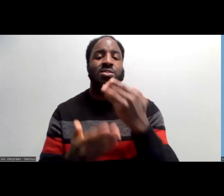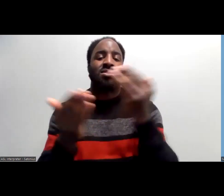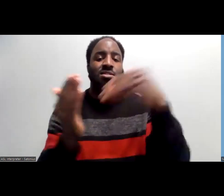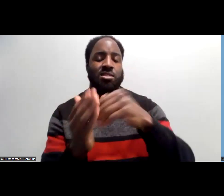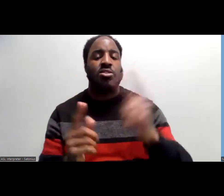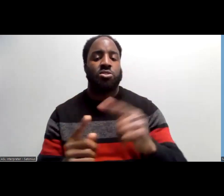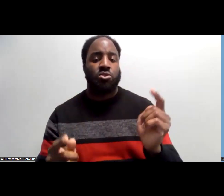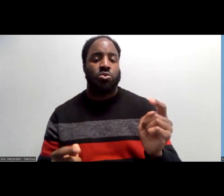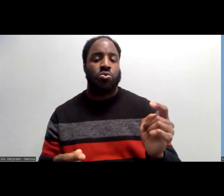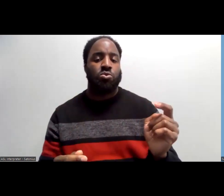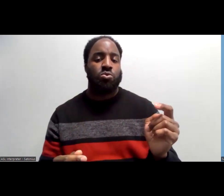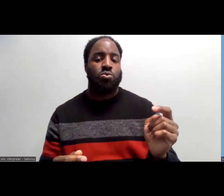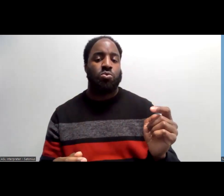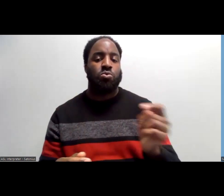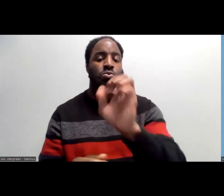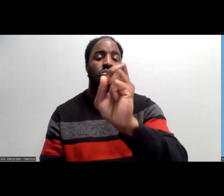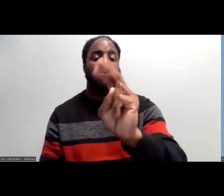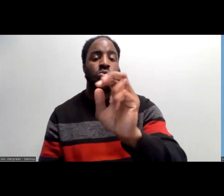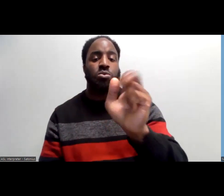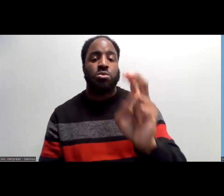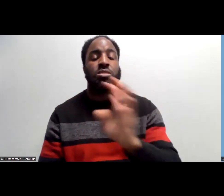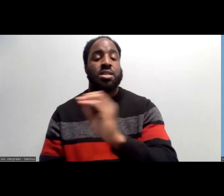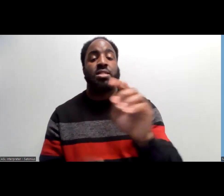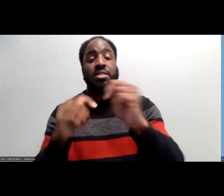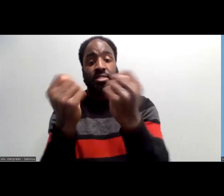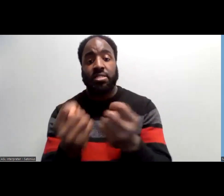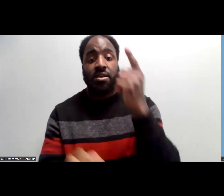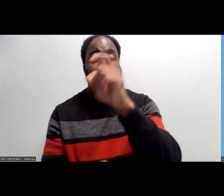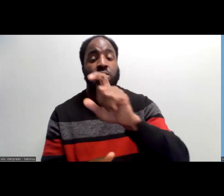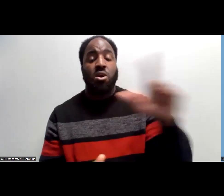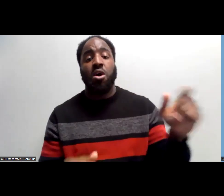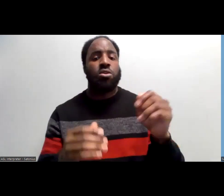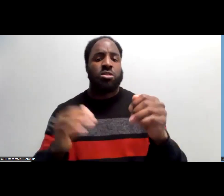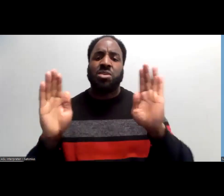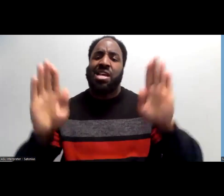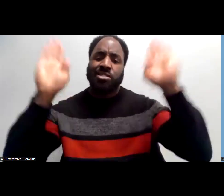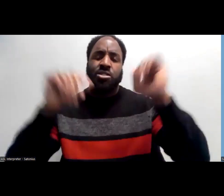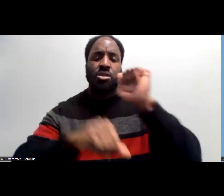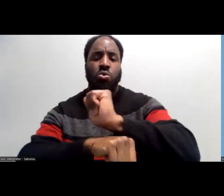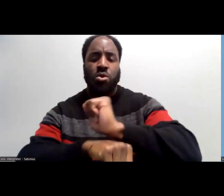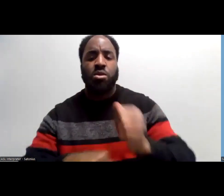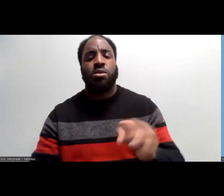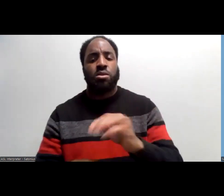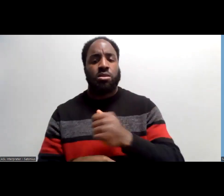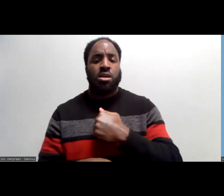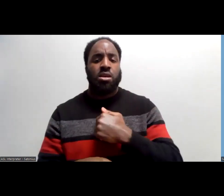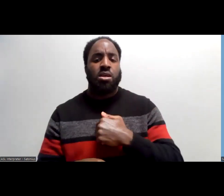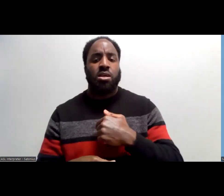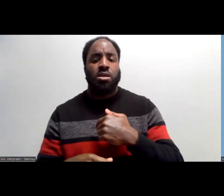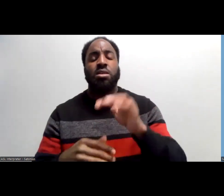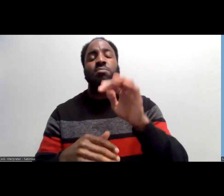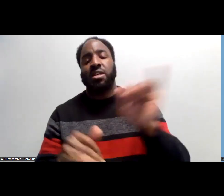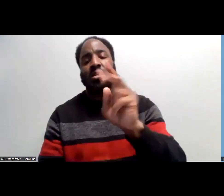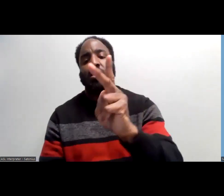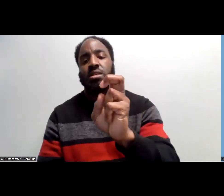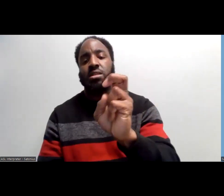to Susan and the team for all this excellent work. I mean, I'll, you know, as Kevin said, a lot